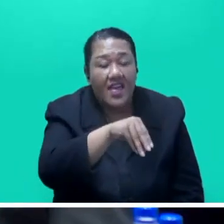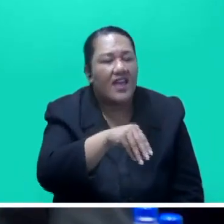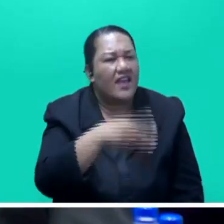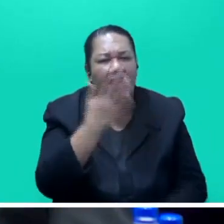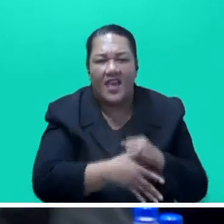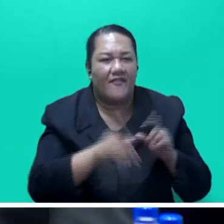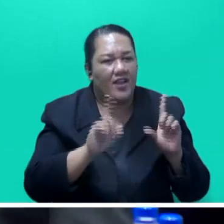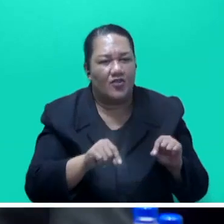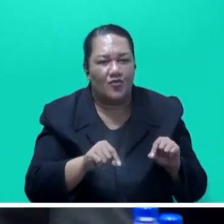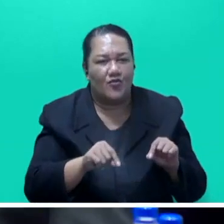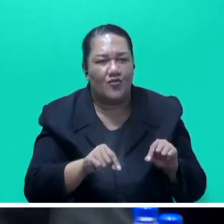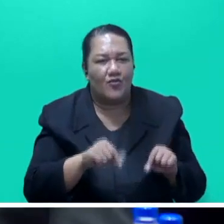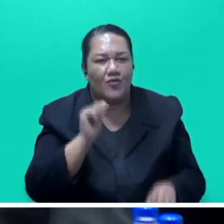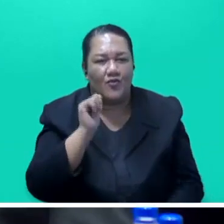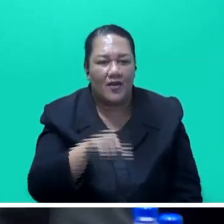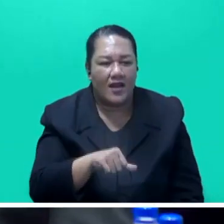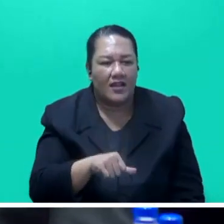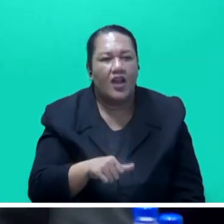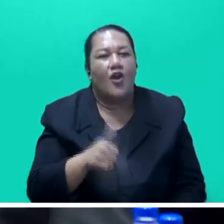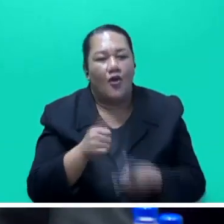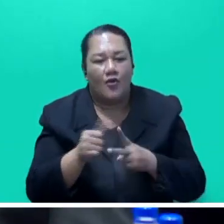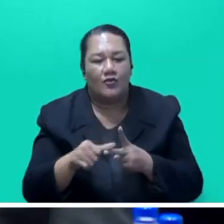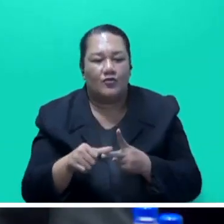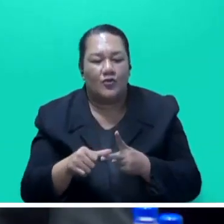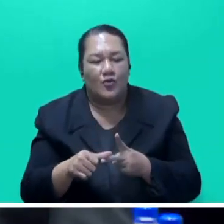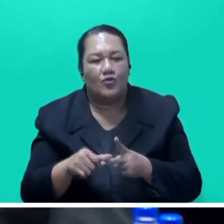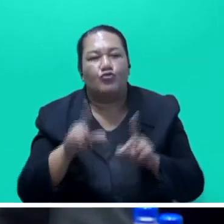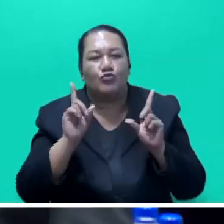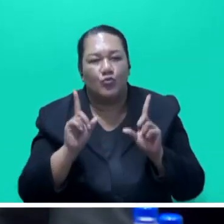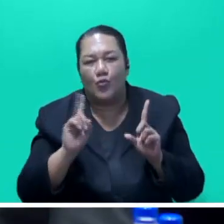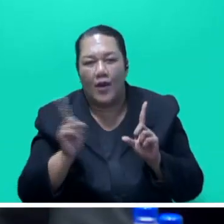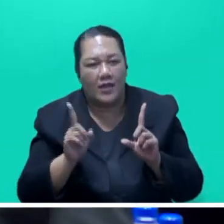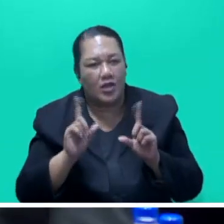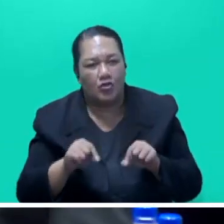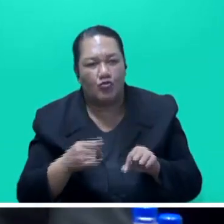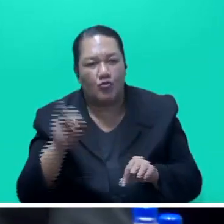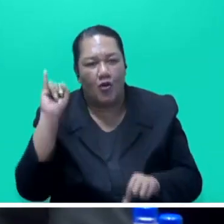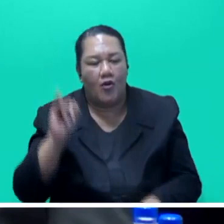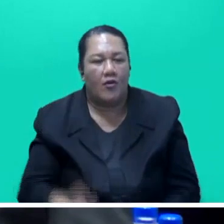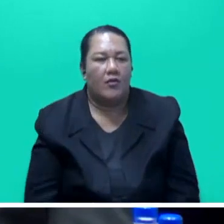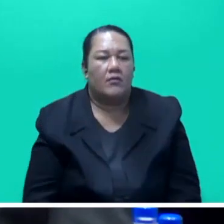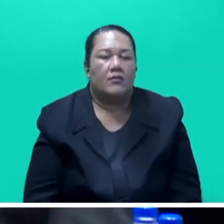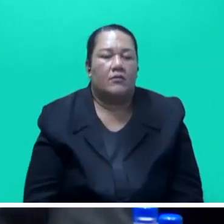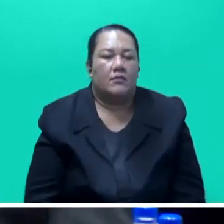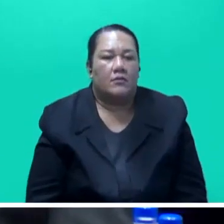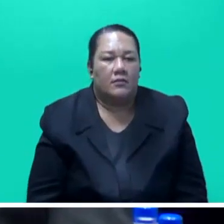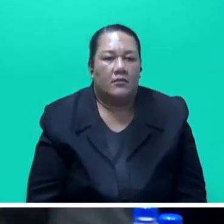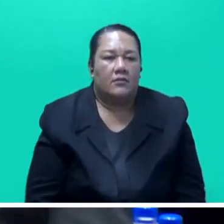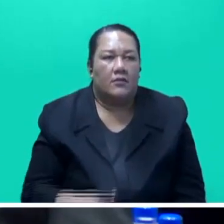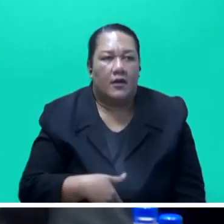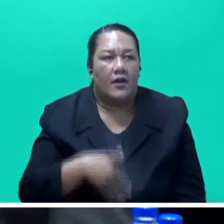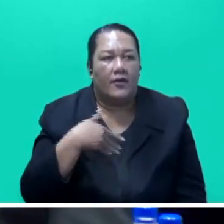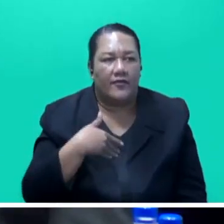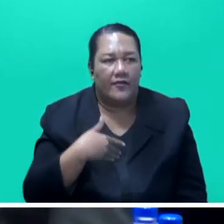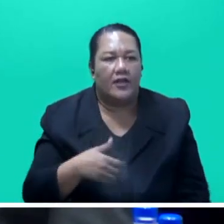what they were doing wrong. And so I feel that it's always good when